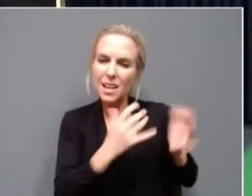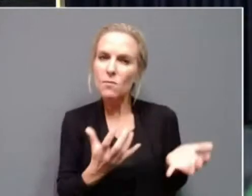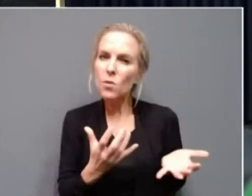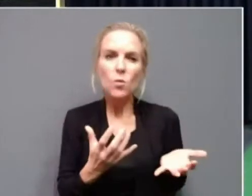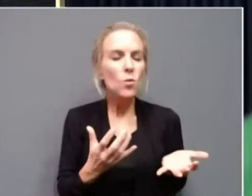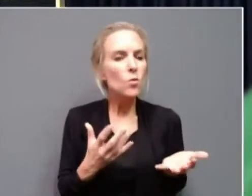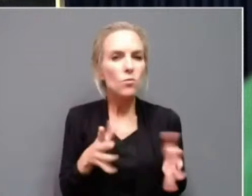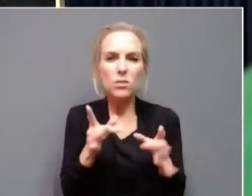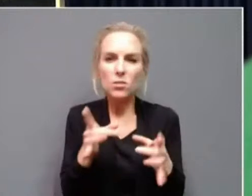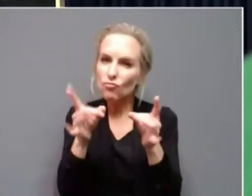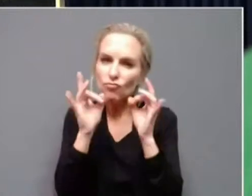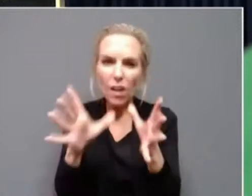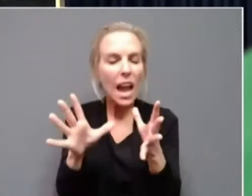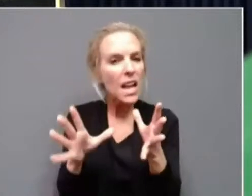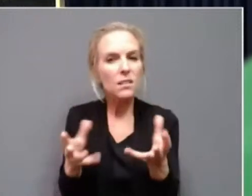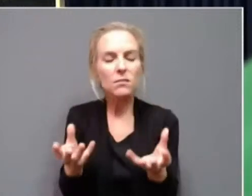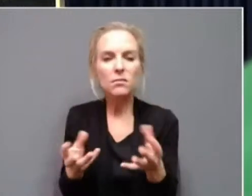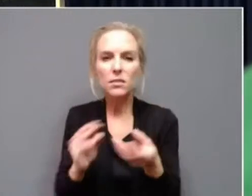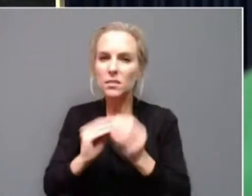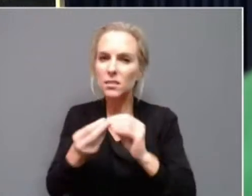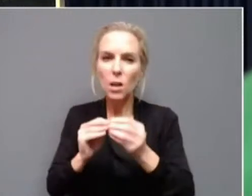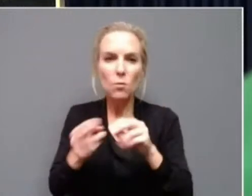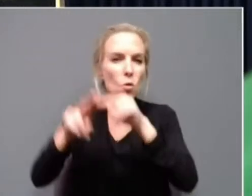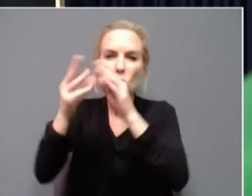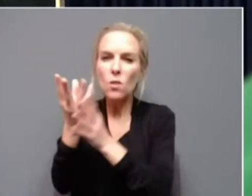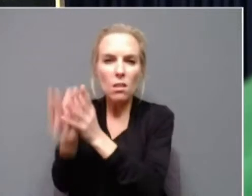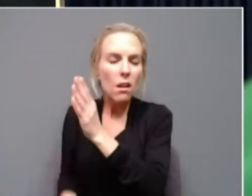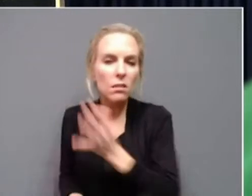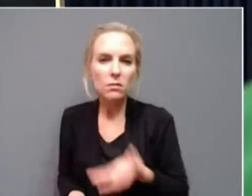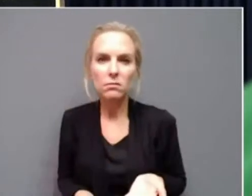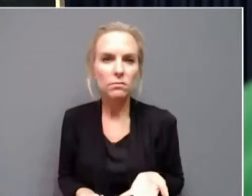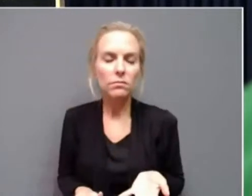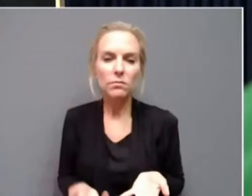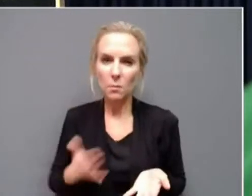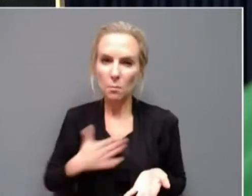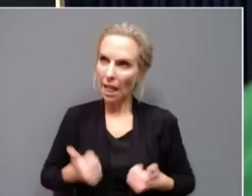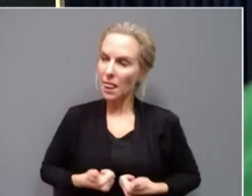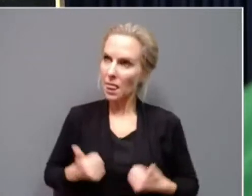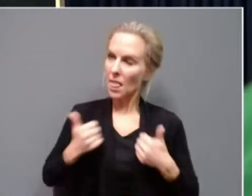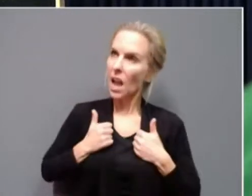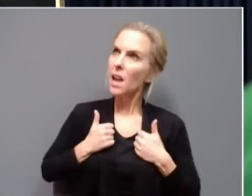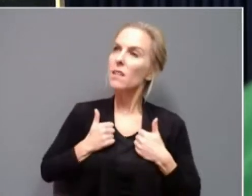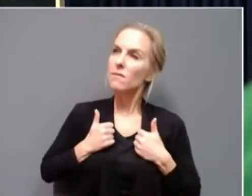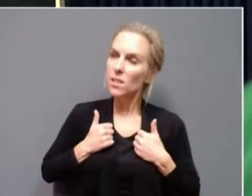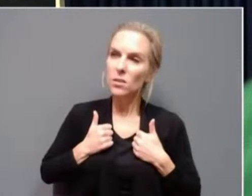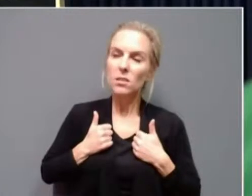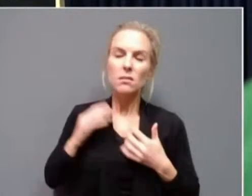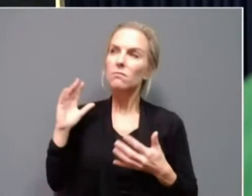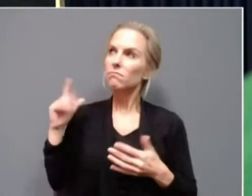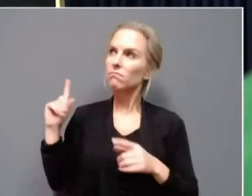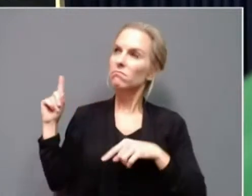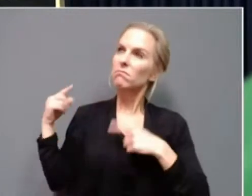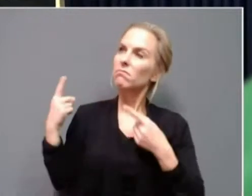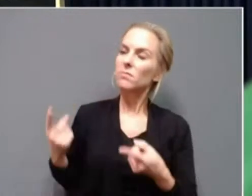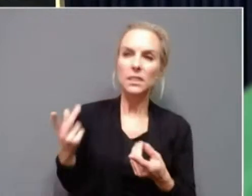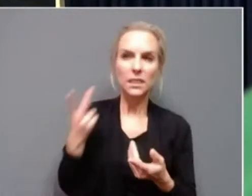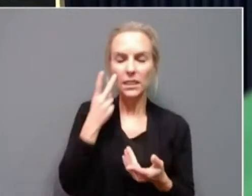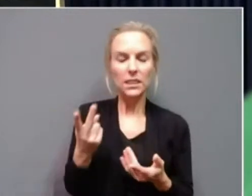losses that I've seen in my life, and certainly in my time as governor. And it doesn't have to happen